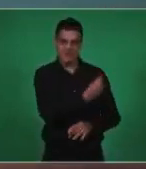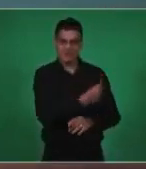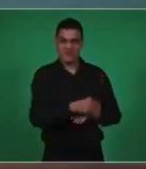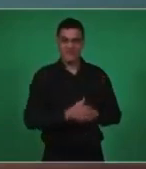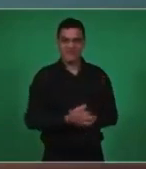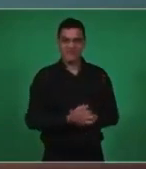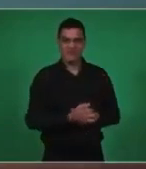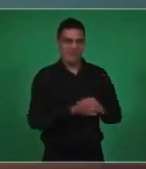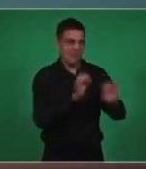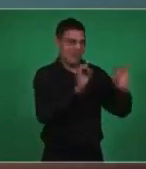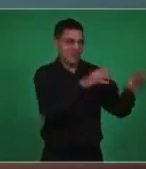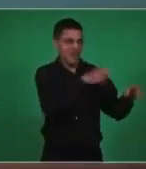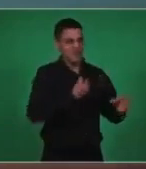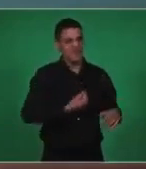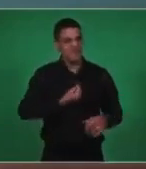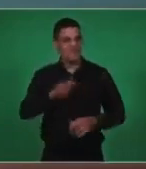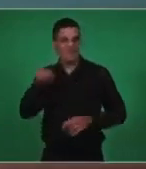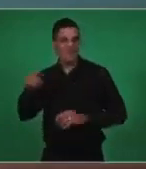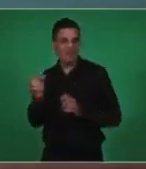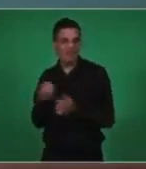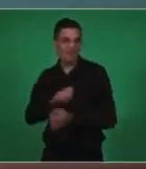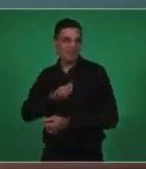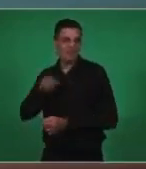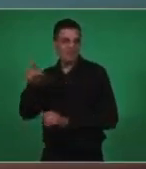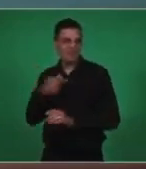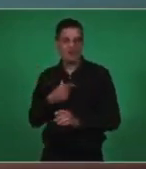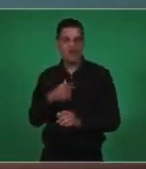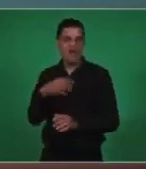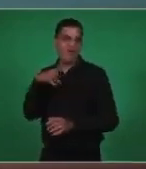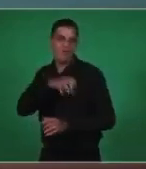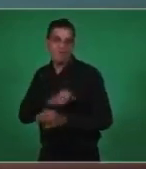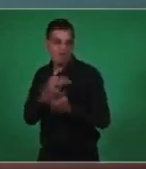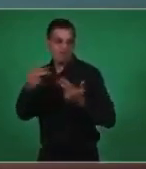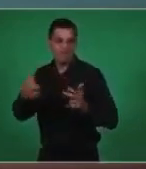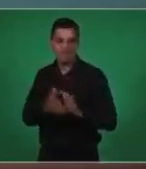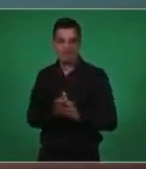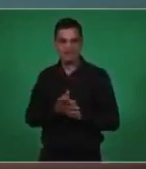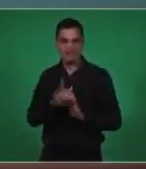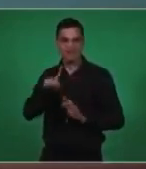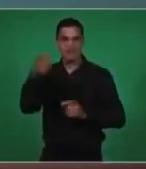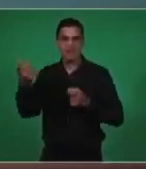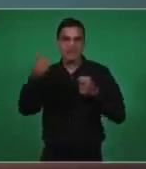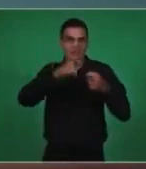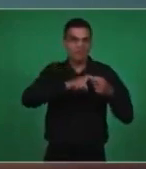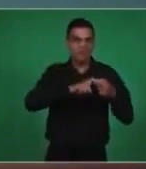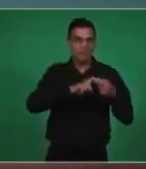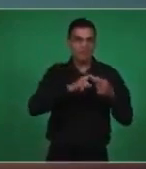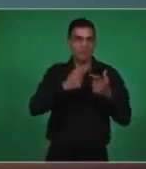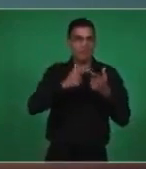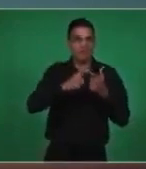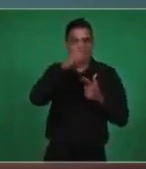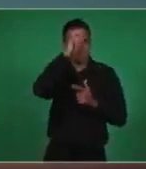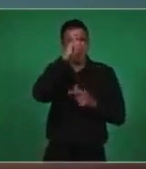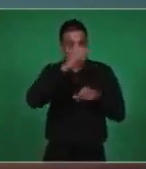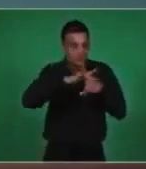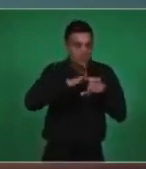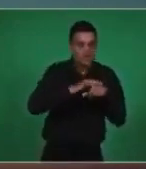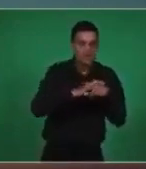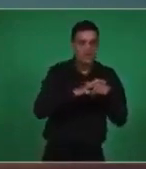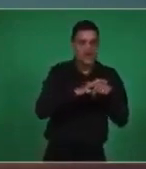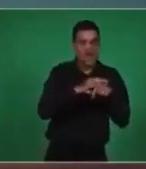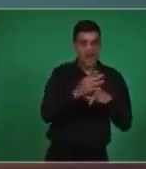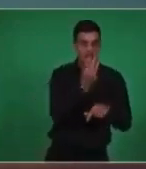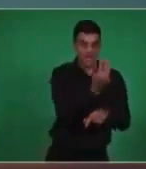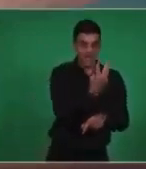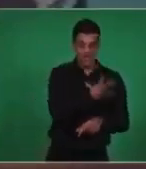life. And she, and when she was in the hospital, she brought her, she called her sister, her daughters,